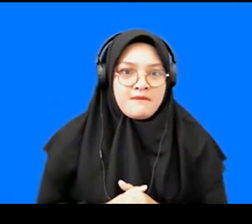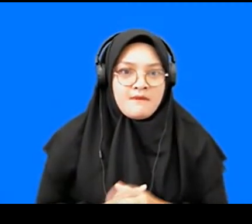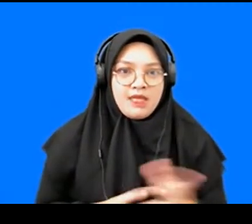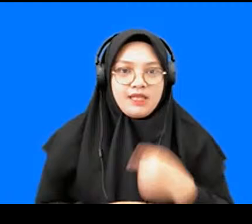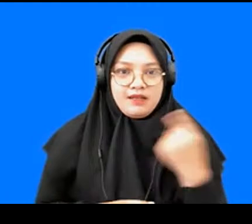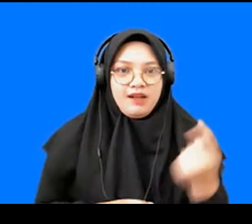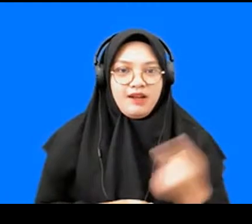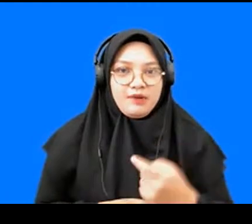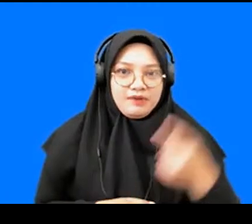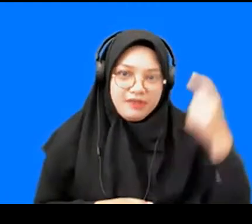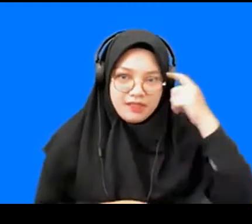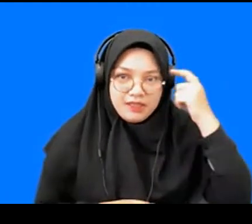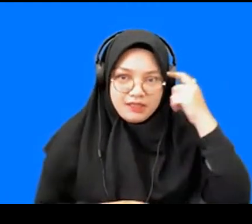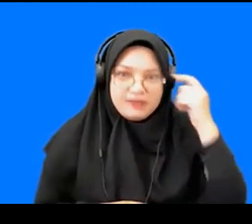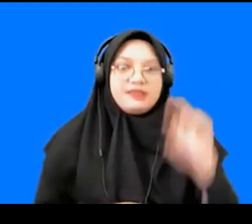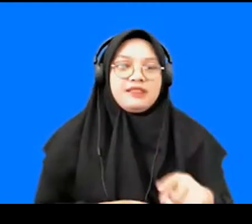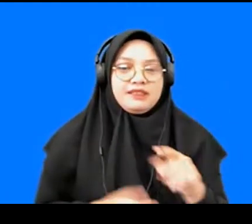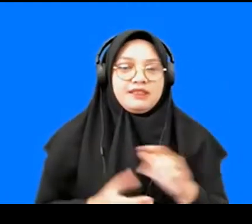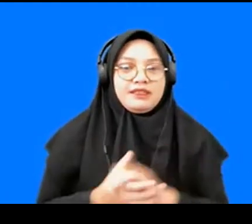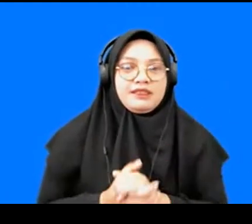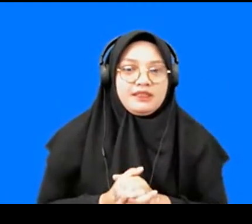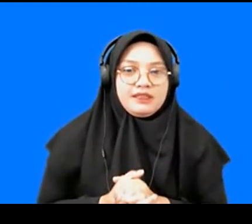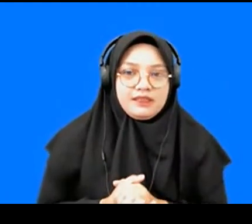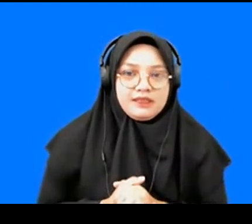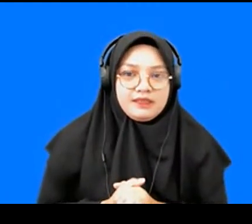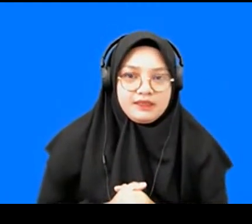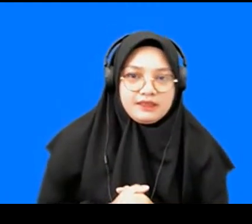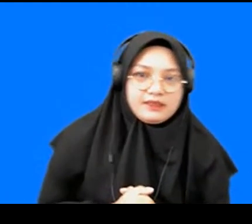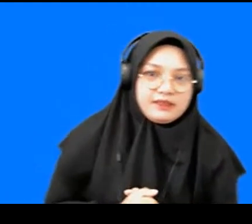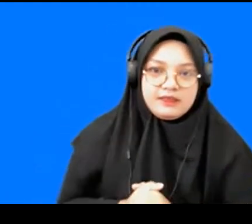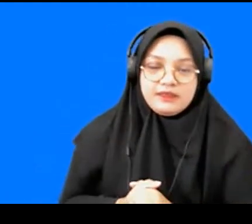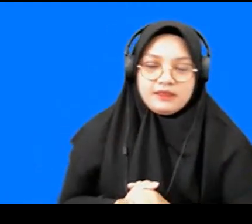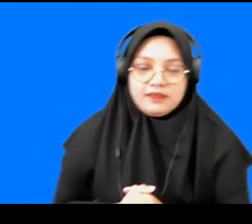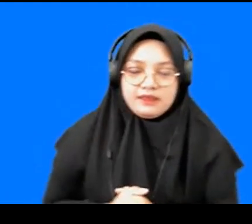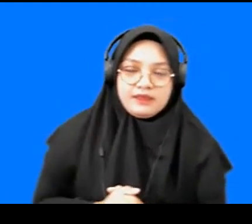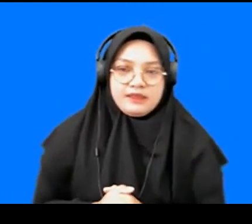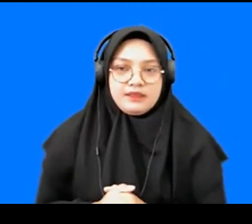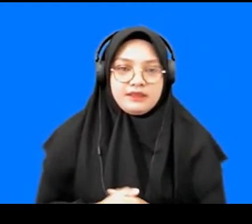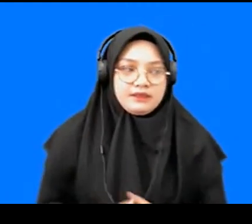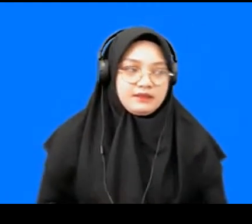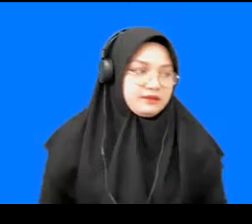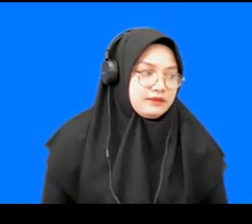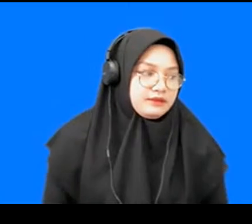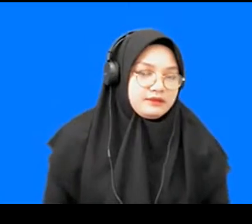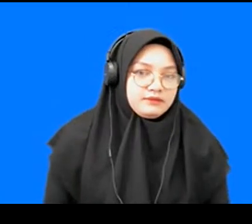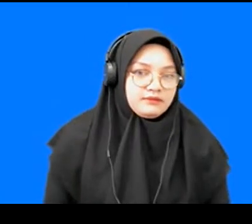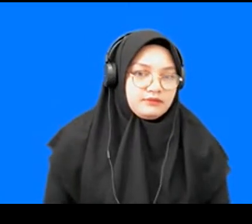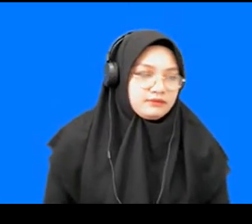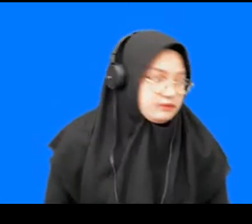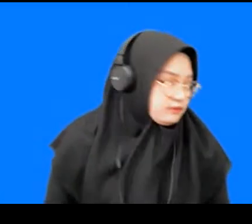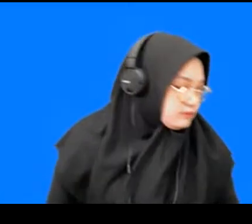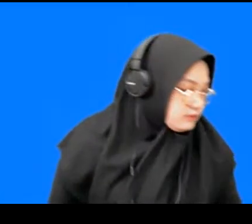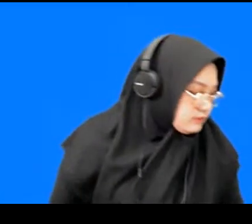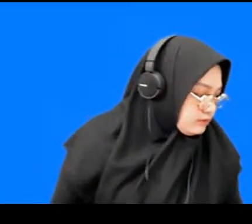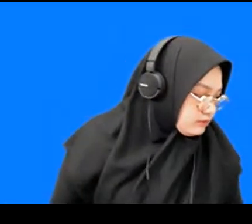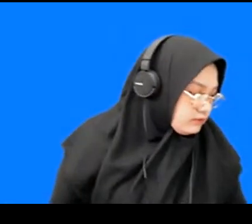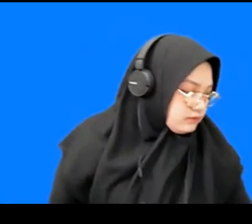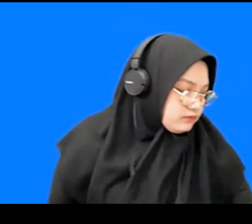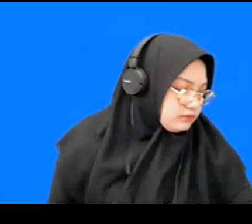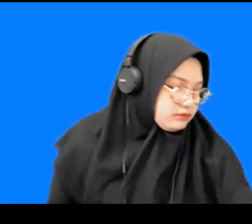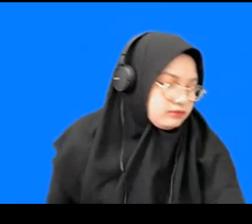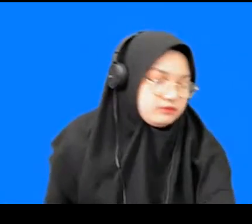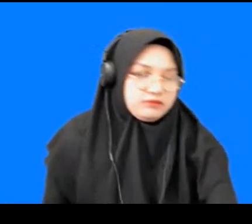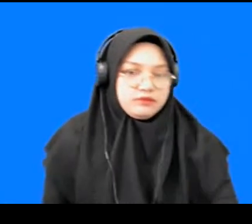No, I never said they're not aware. So, they want to be holding to the big shot. No, so there is a, you know, so you create an